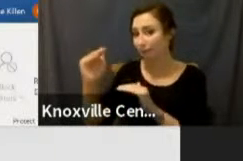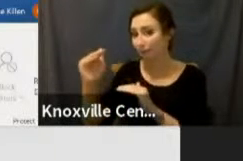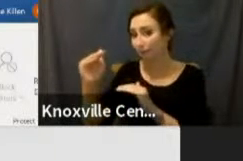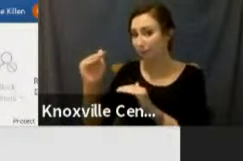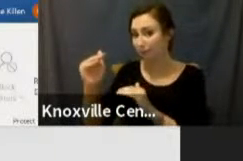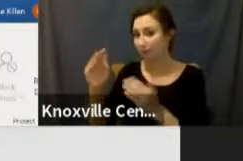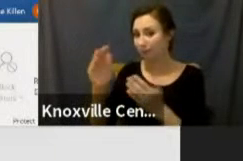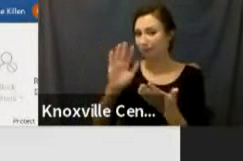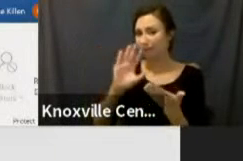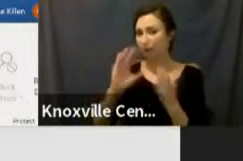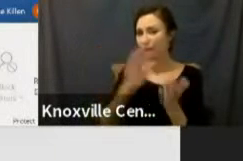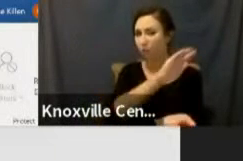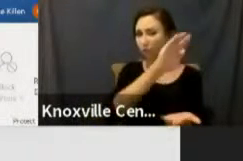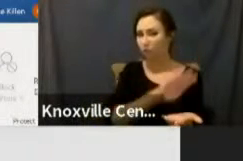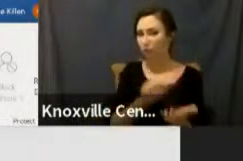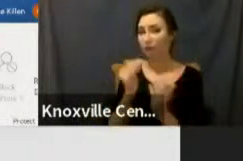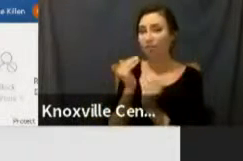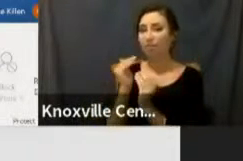I like that.